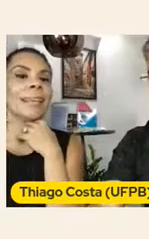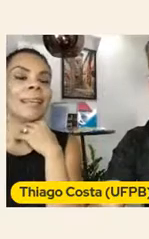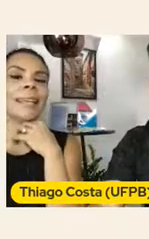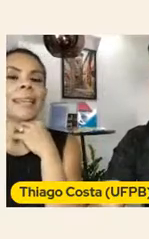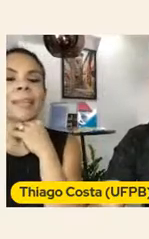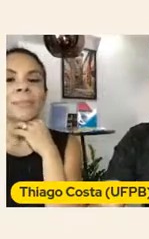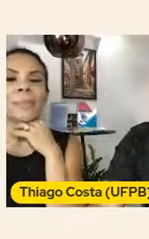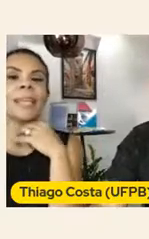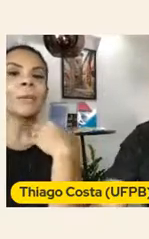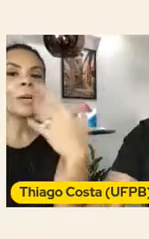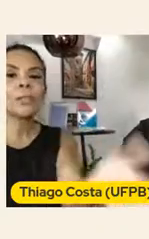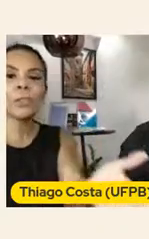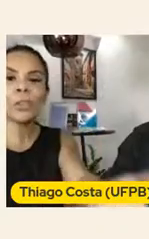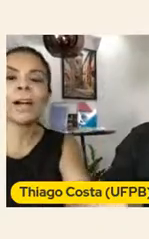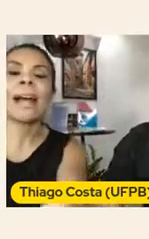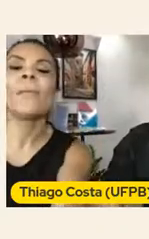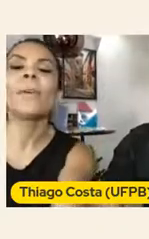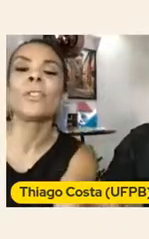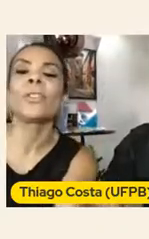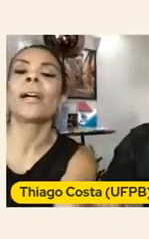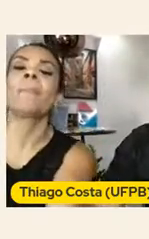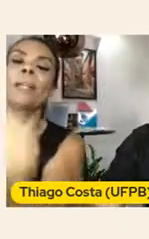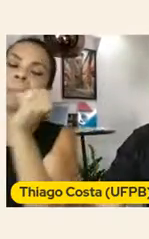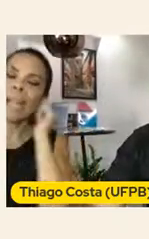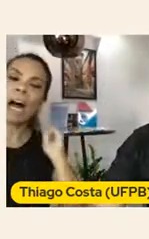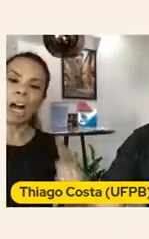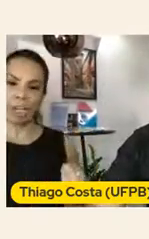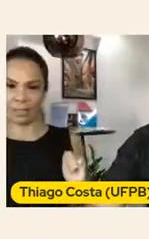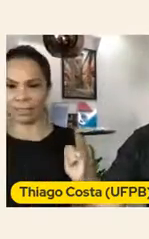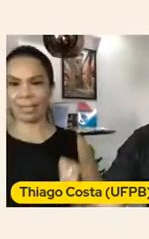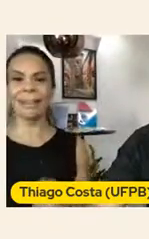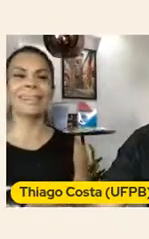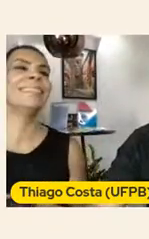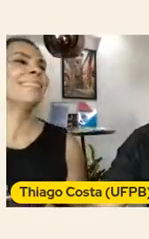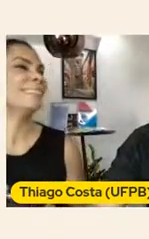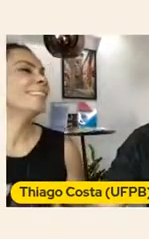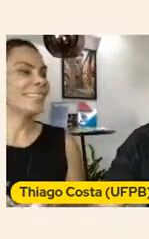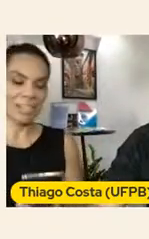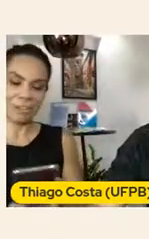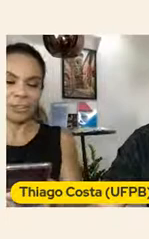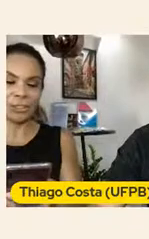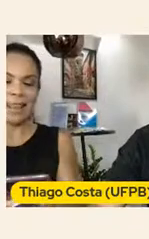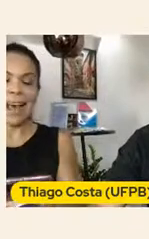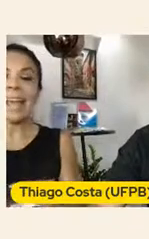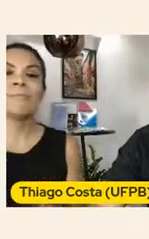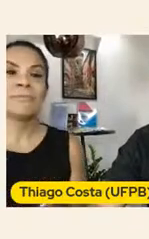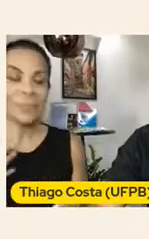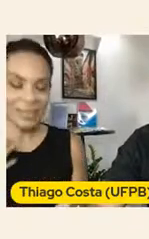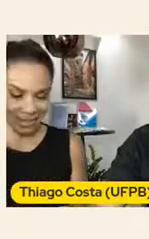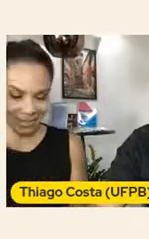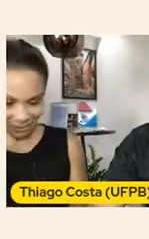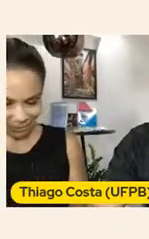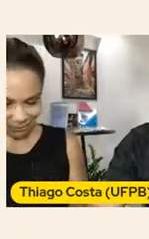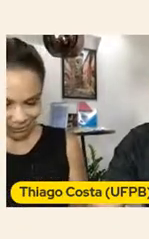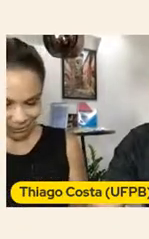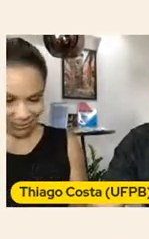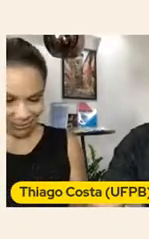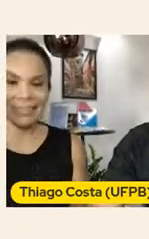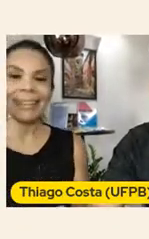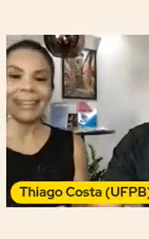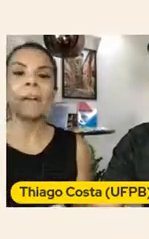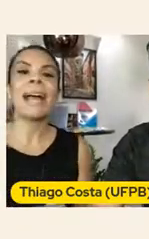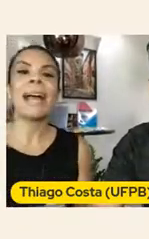phone that people are. You want to talk? For. I want to talk about my heart. You talk. I'm really